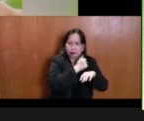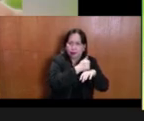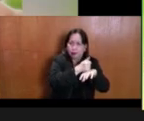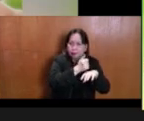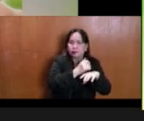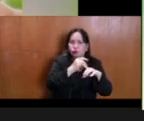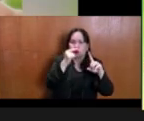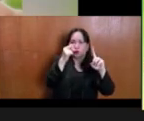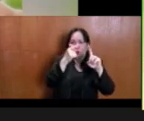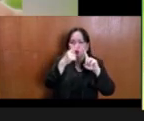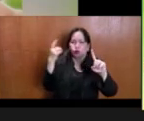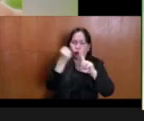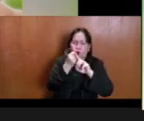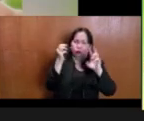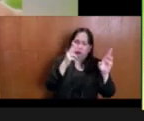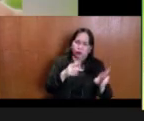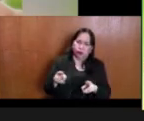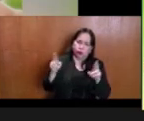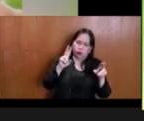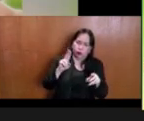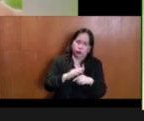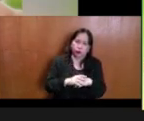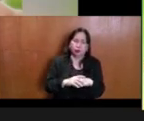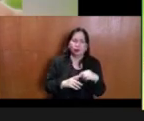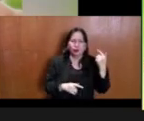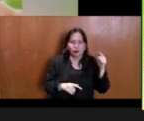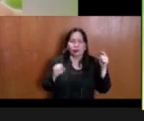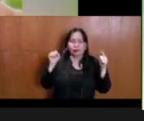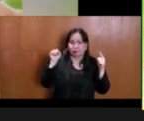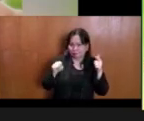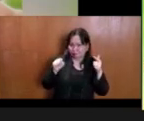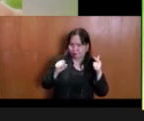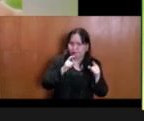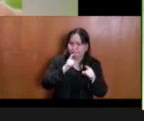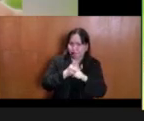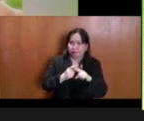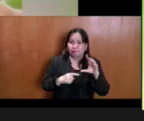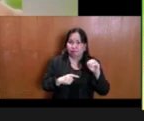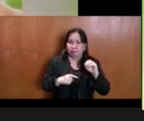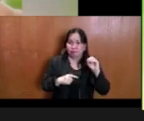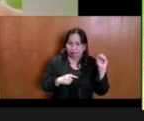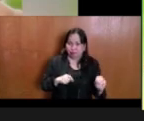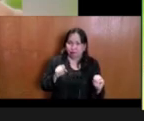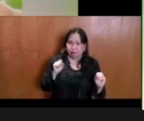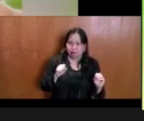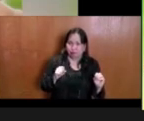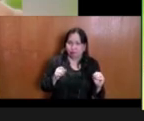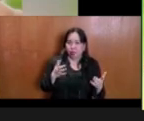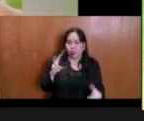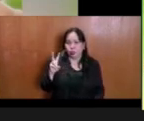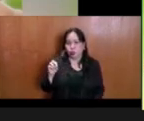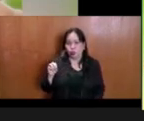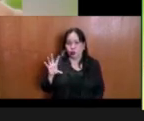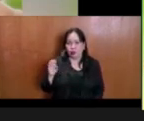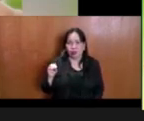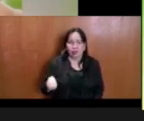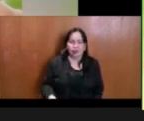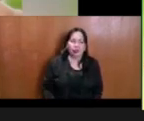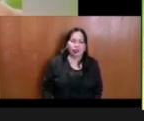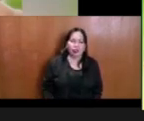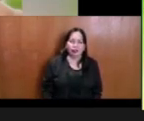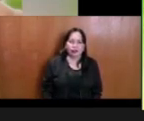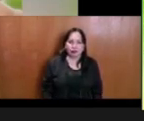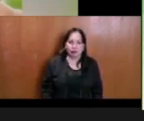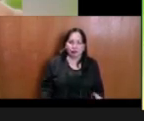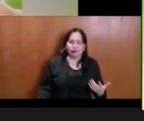goal for renewable energy. Going green, definitely 50% by 2050. There you have it. All right.